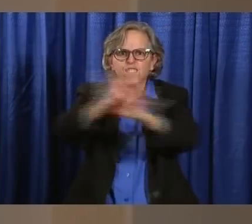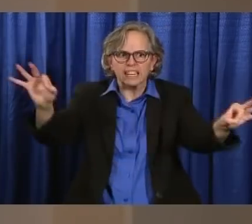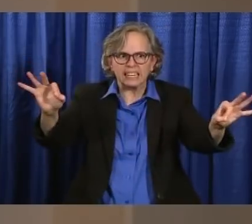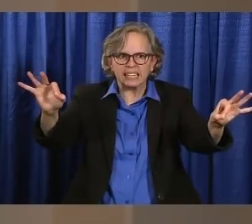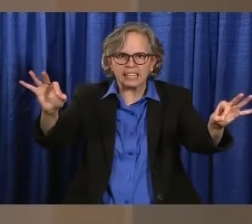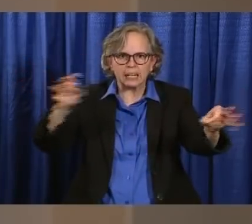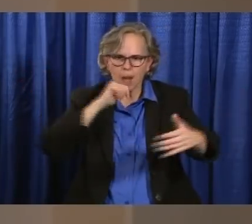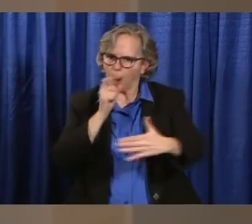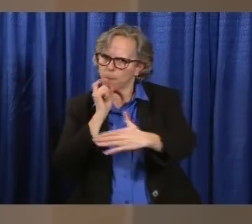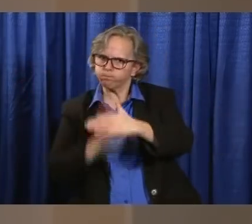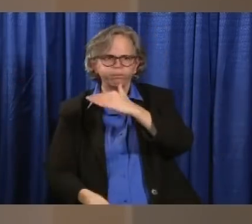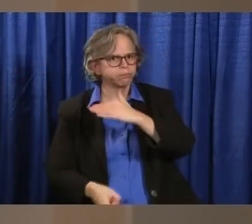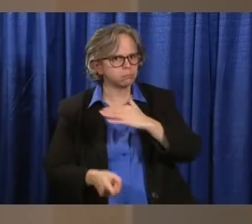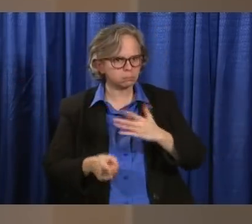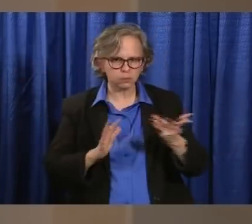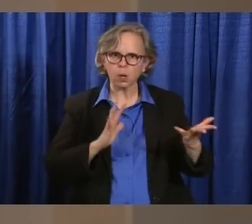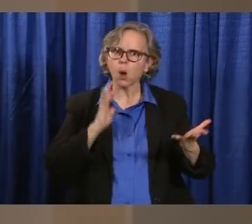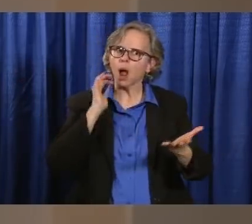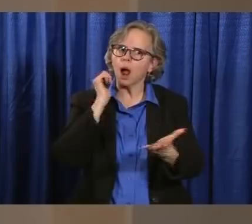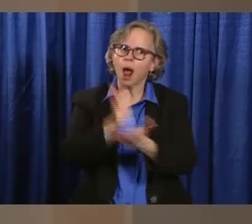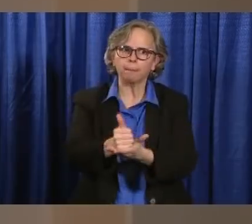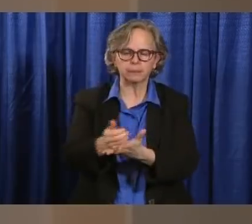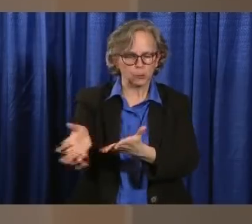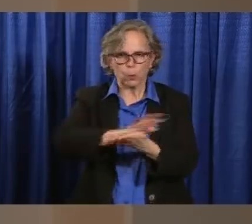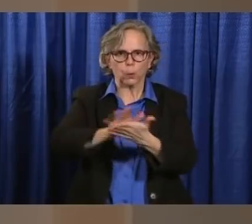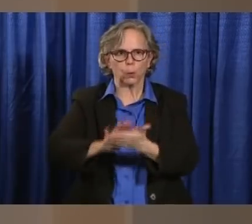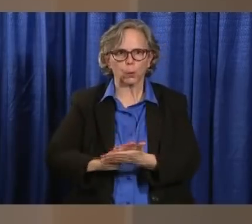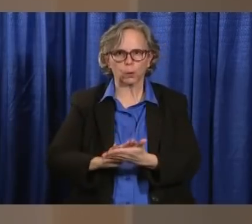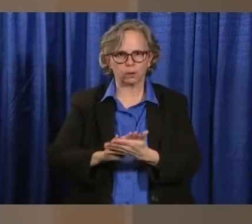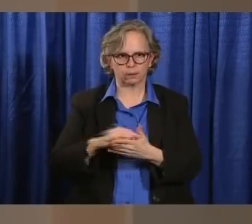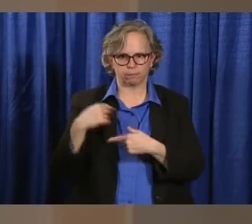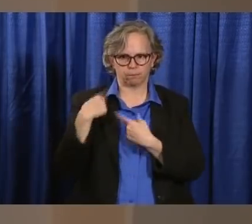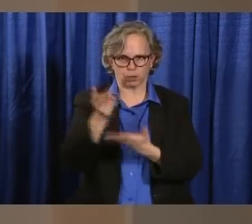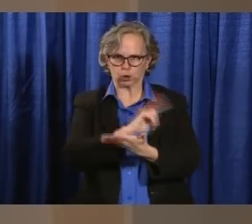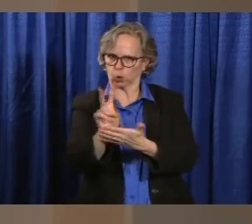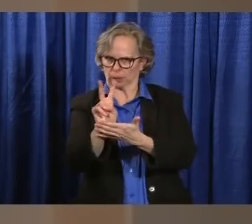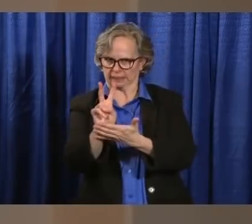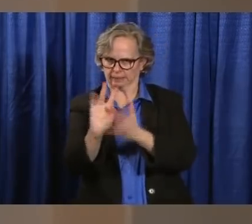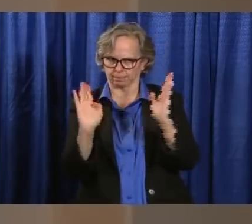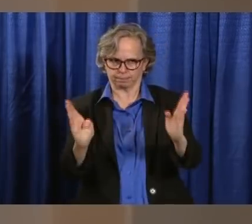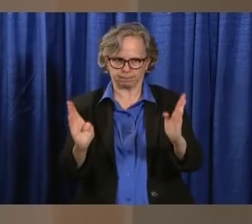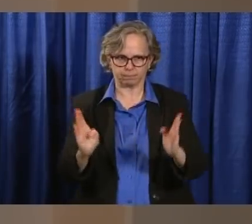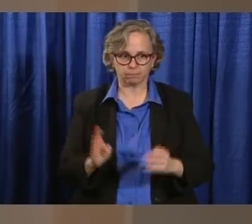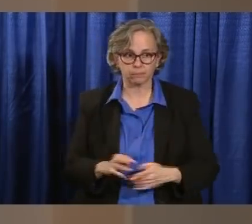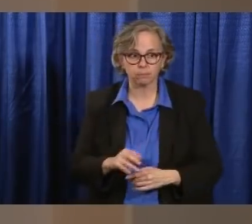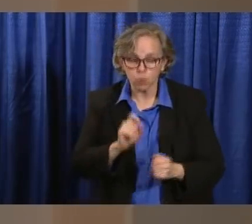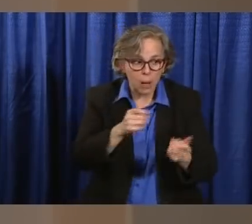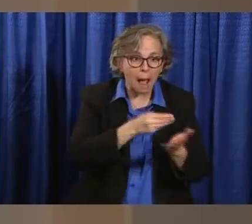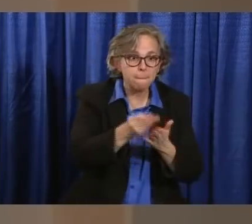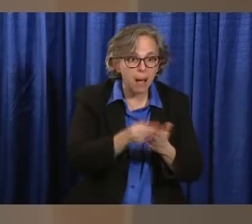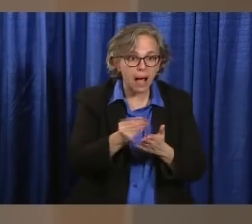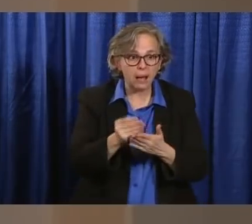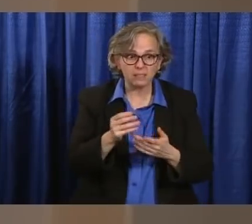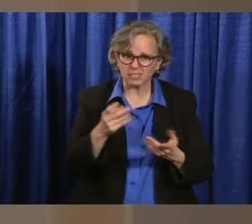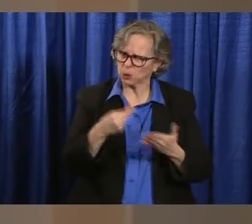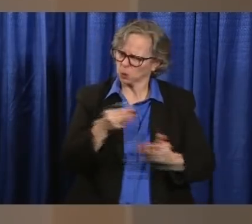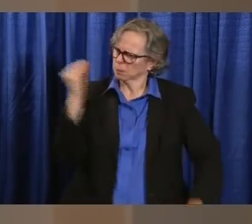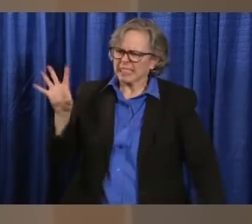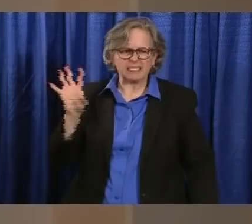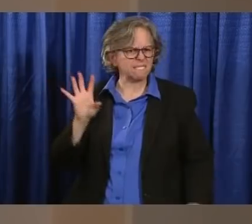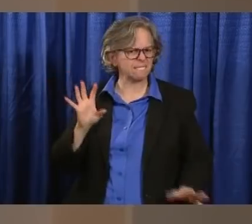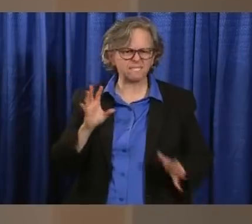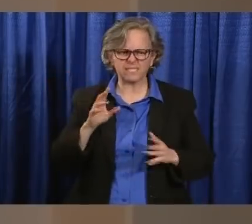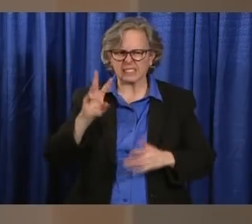with decontaminated masks. Even if you can get them right now, they're between $4 and $6, and that's a very